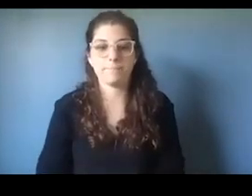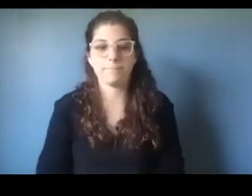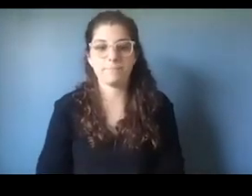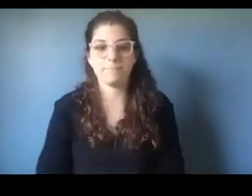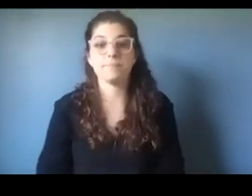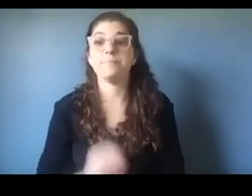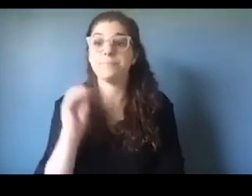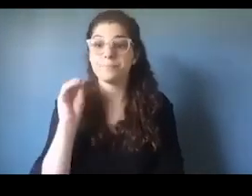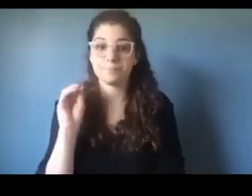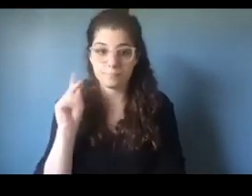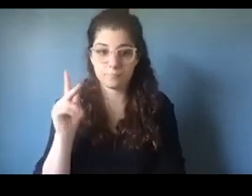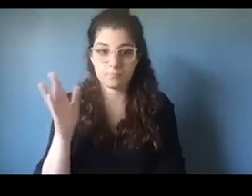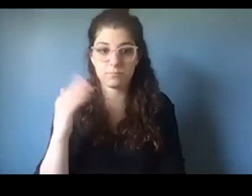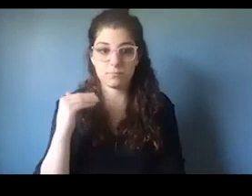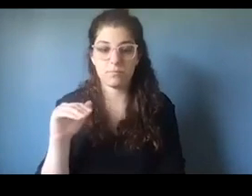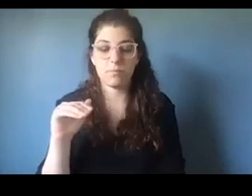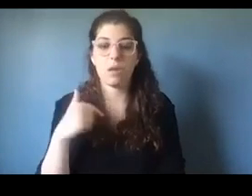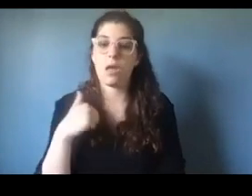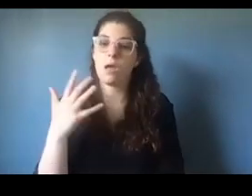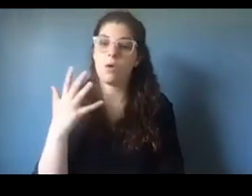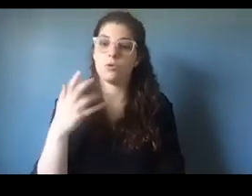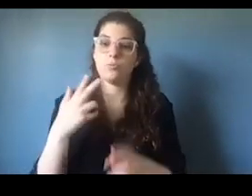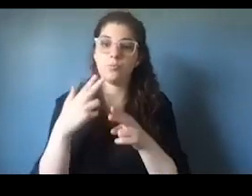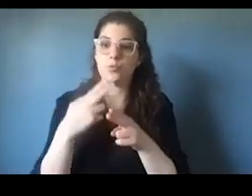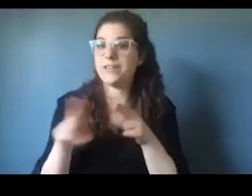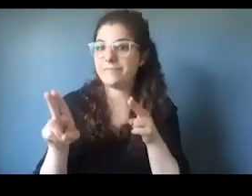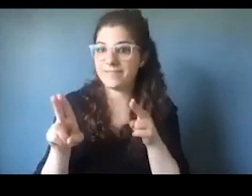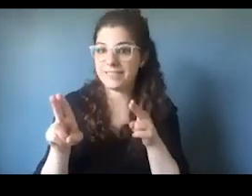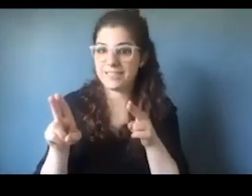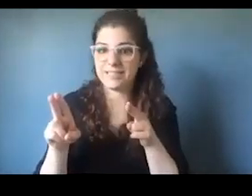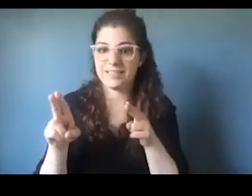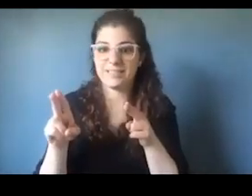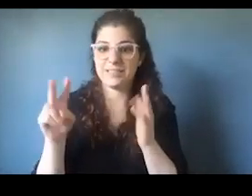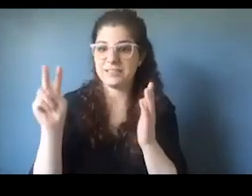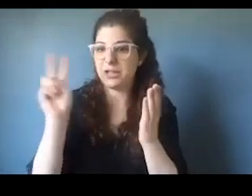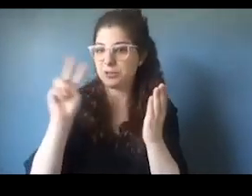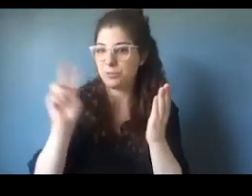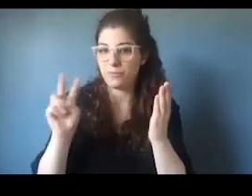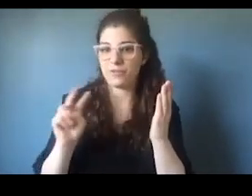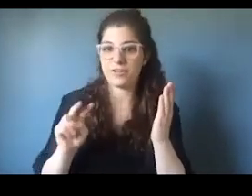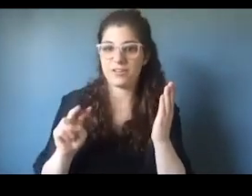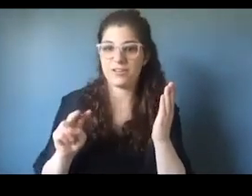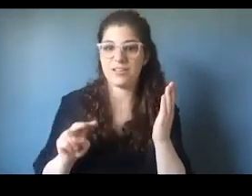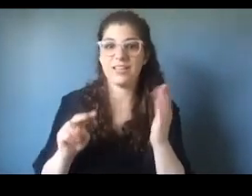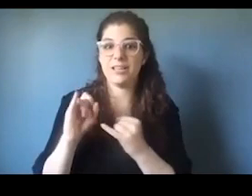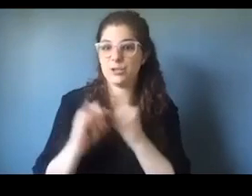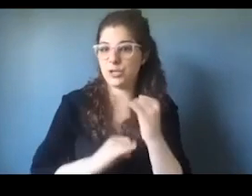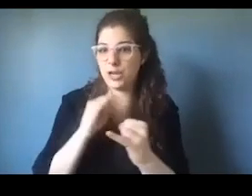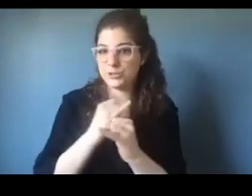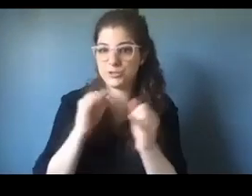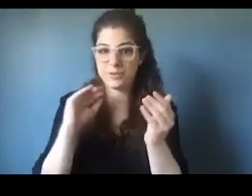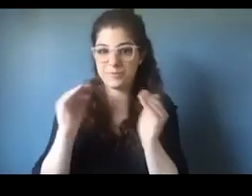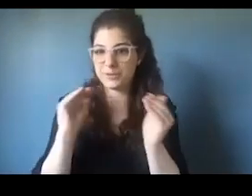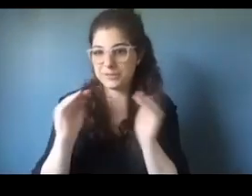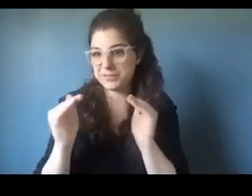Okay, so I want to briefly kind of gloss over an international comparison.